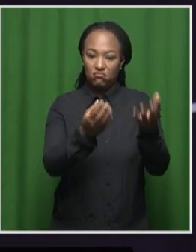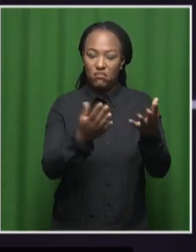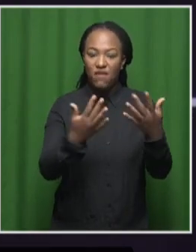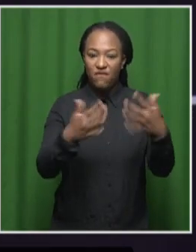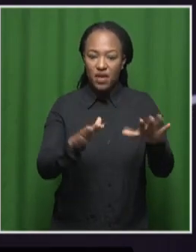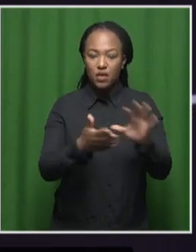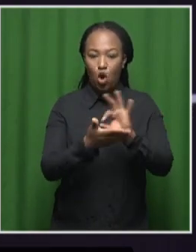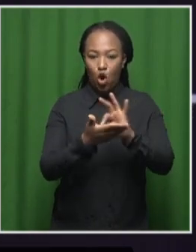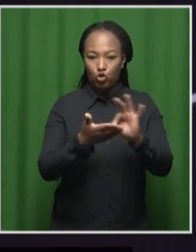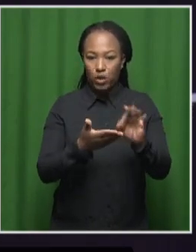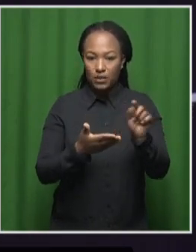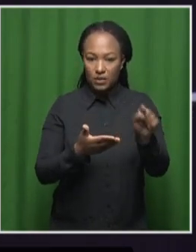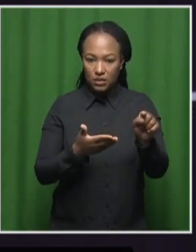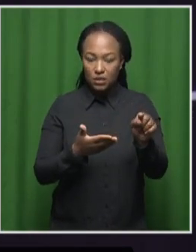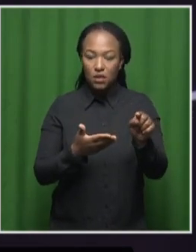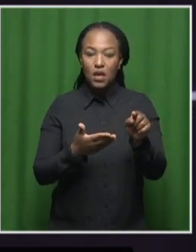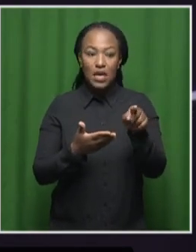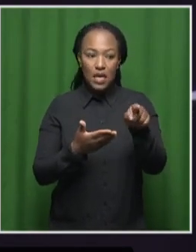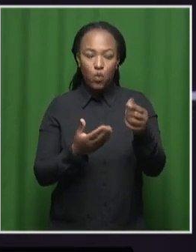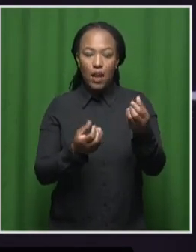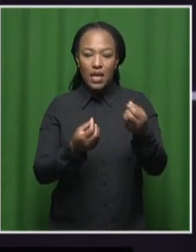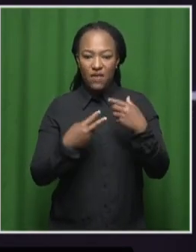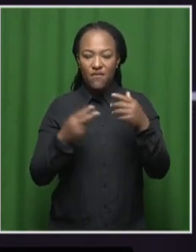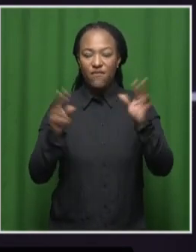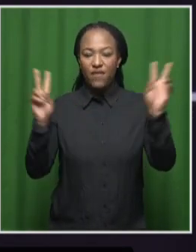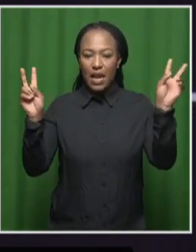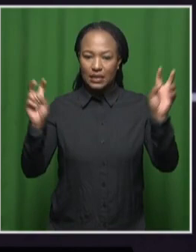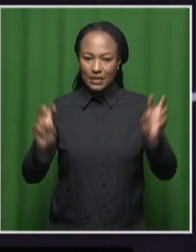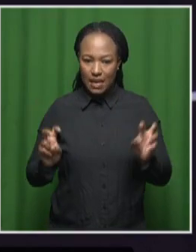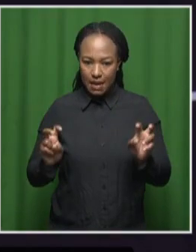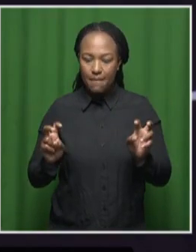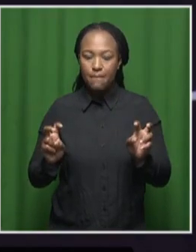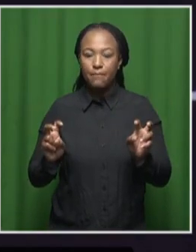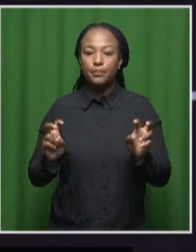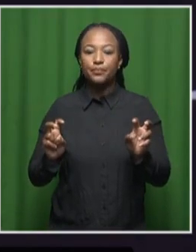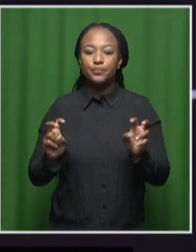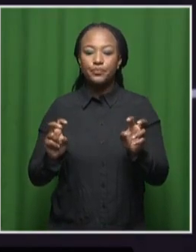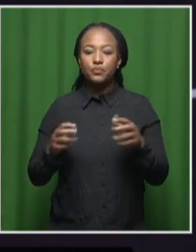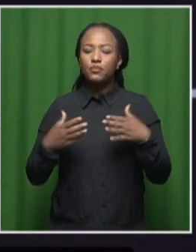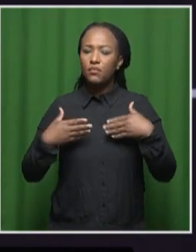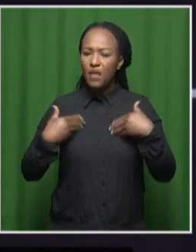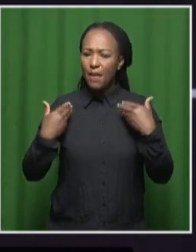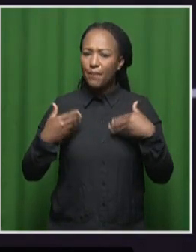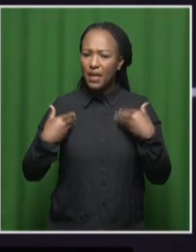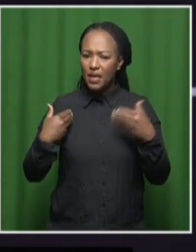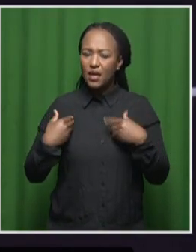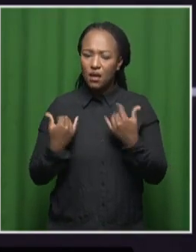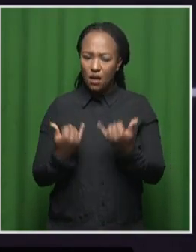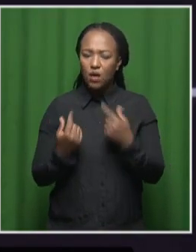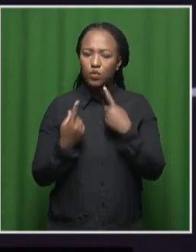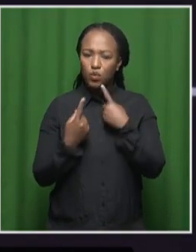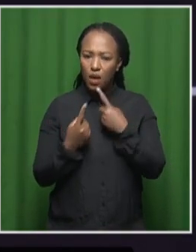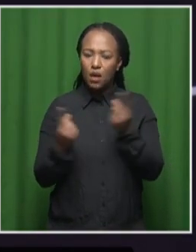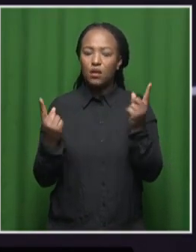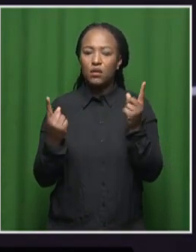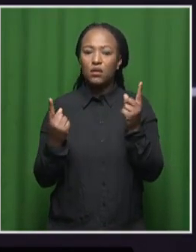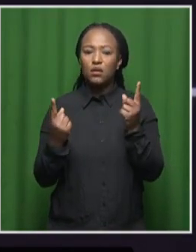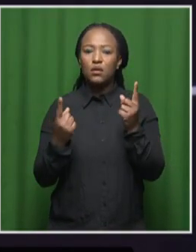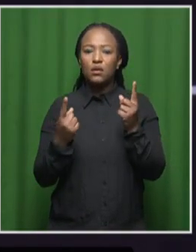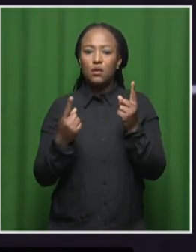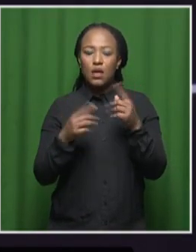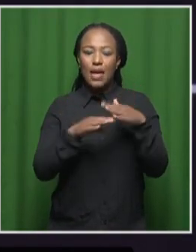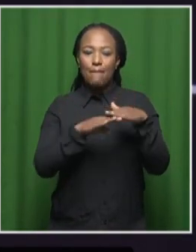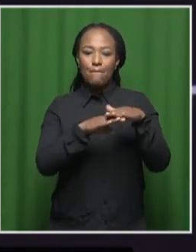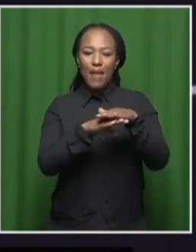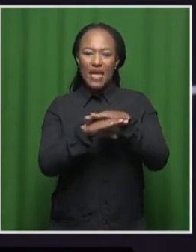be giving us power. And we are also happy to announce that there is base load also